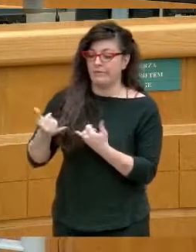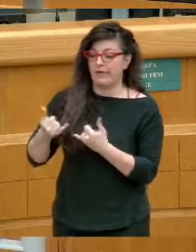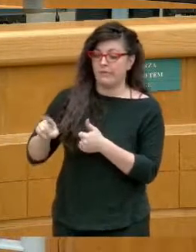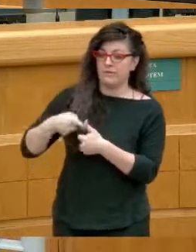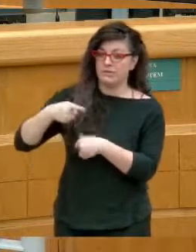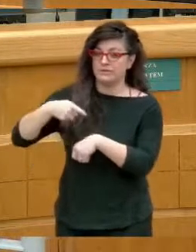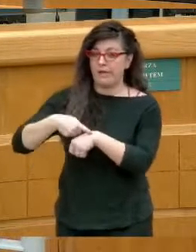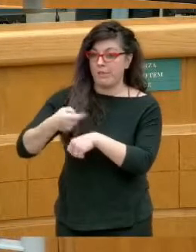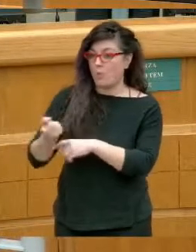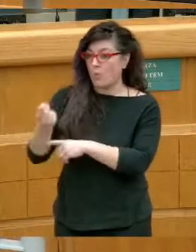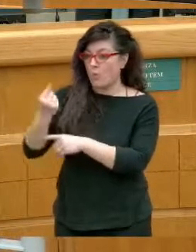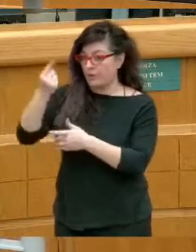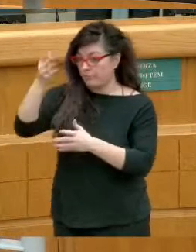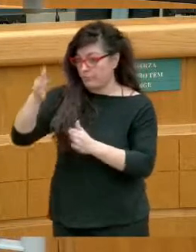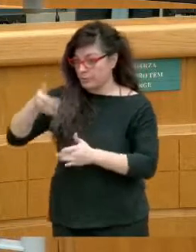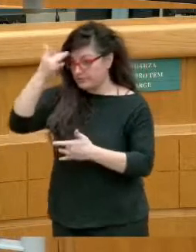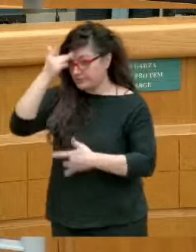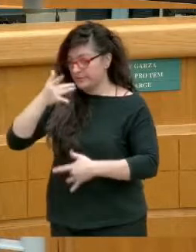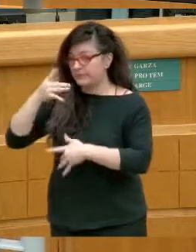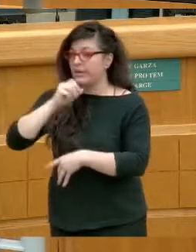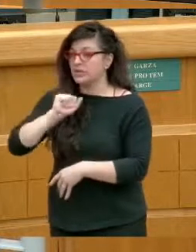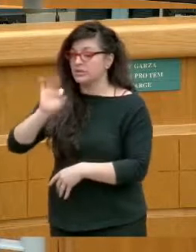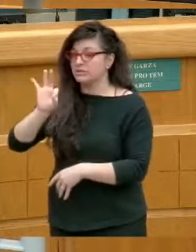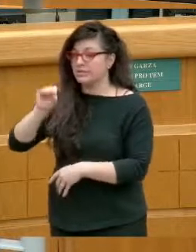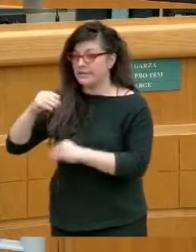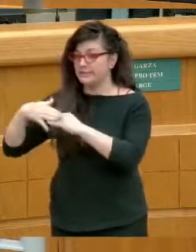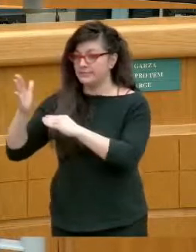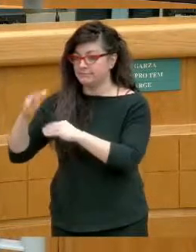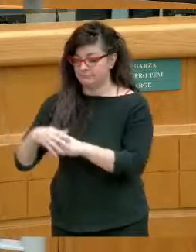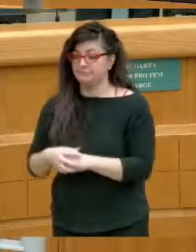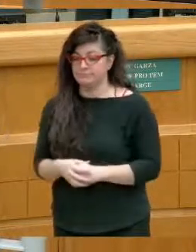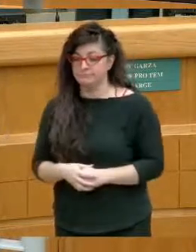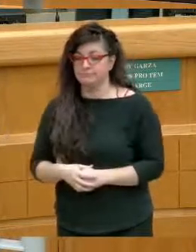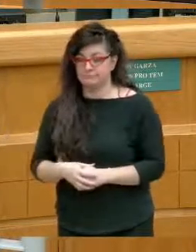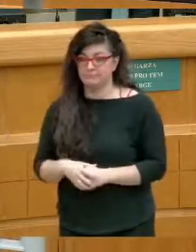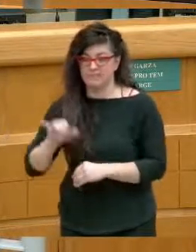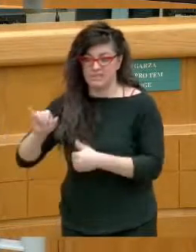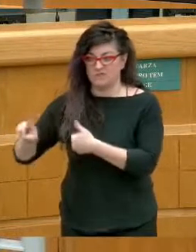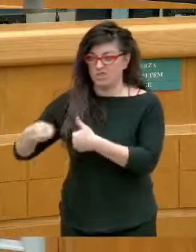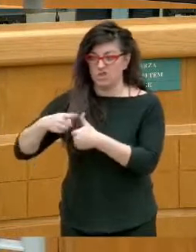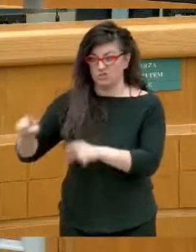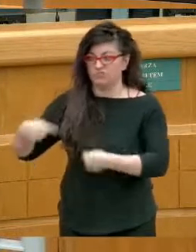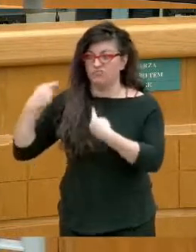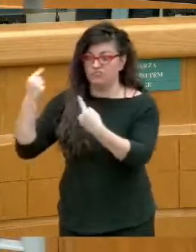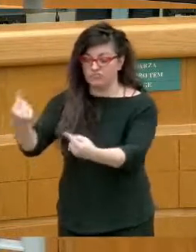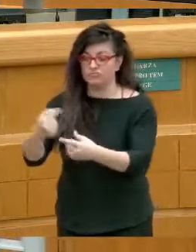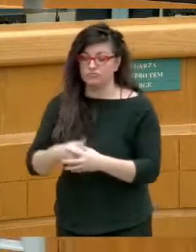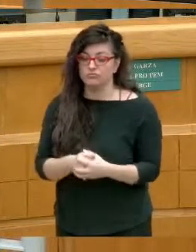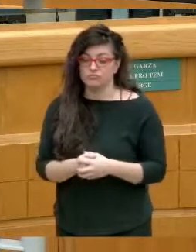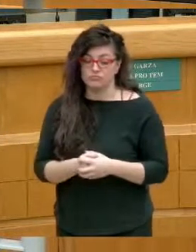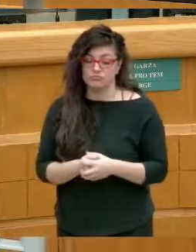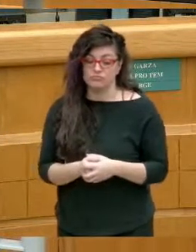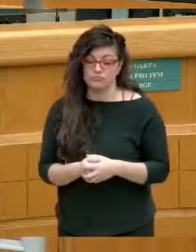the 90-plus-year-old group. There's a new confirmed case, and that would be our first that we've had in that age bracket.